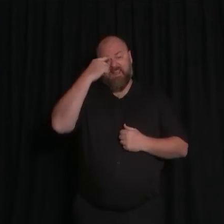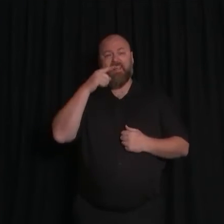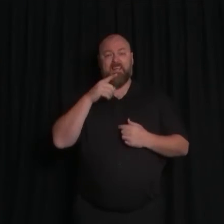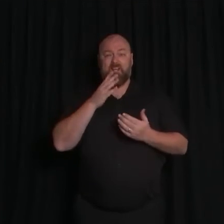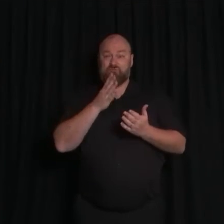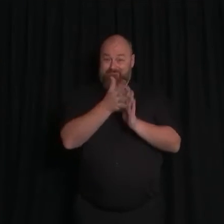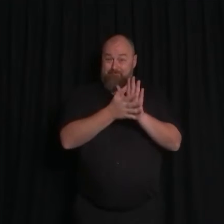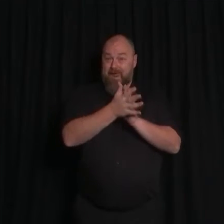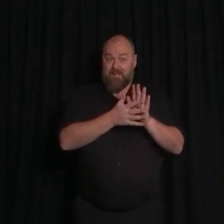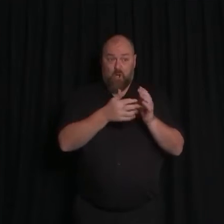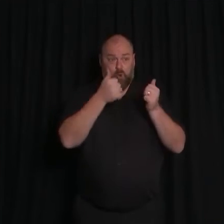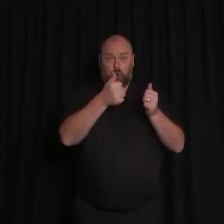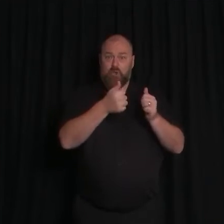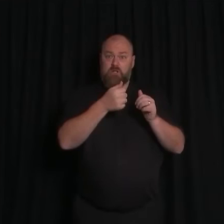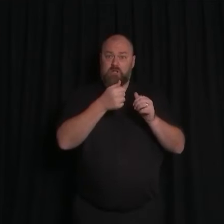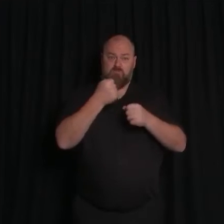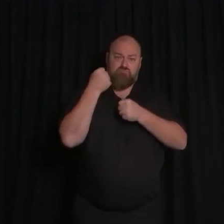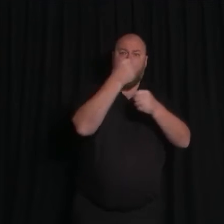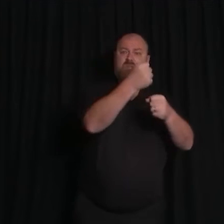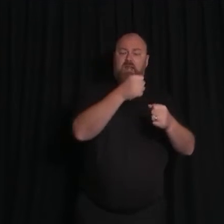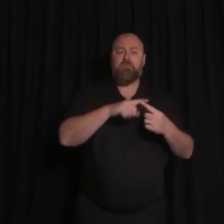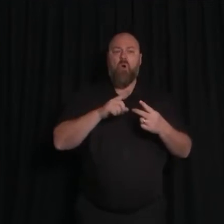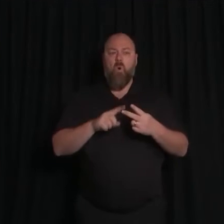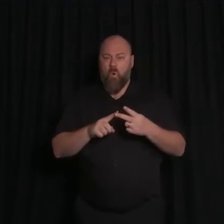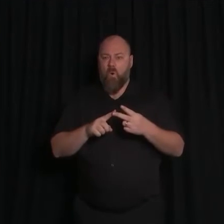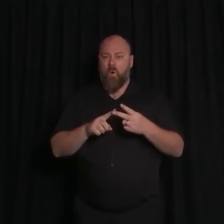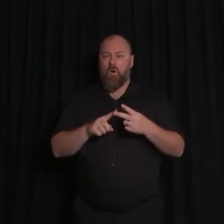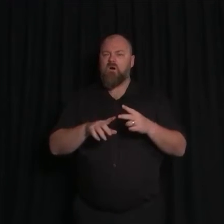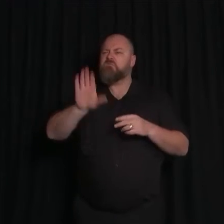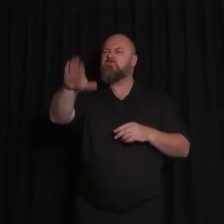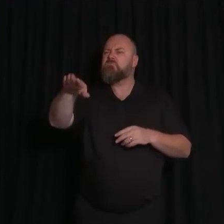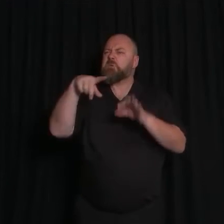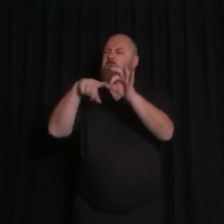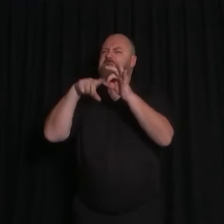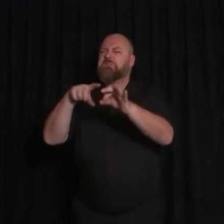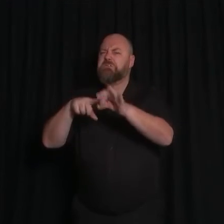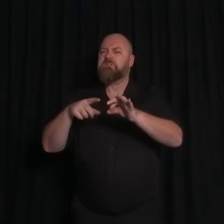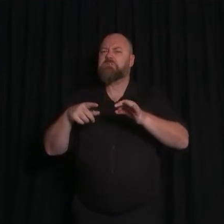or giving strong statements. To me, that's very important. So,